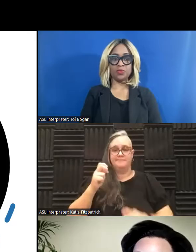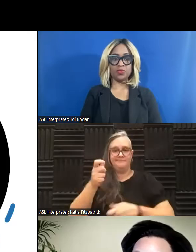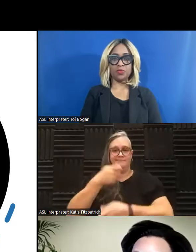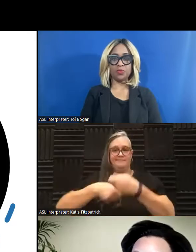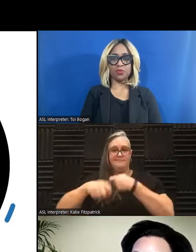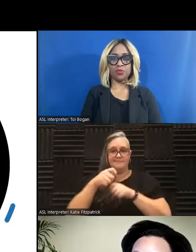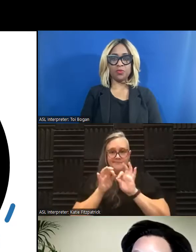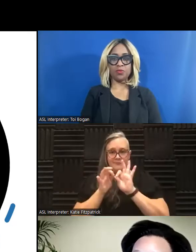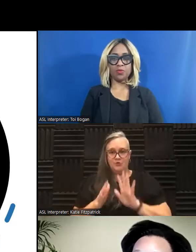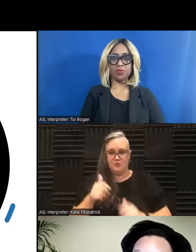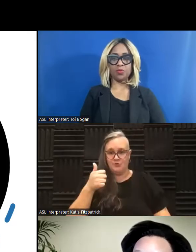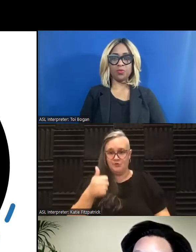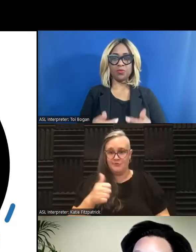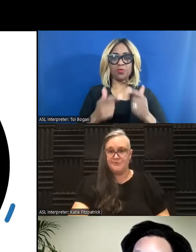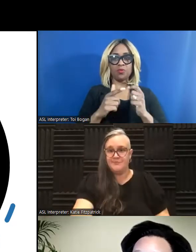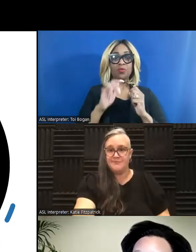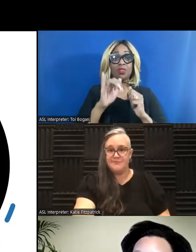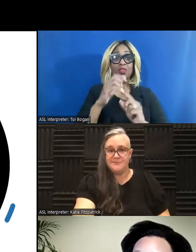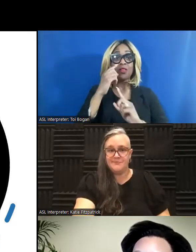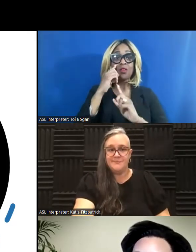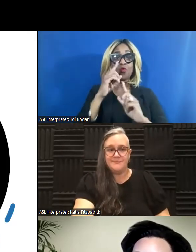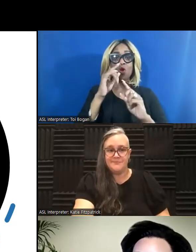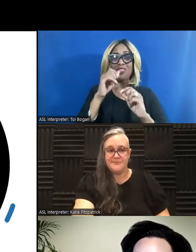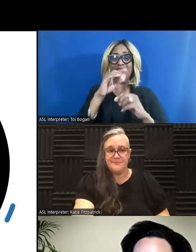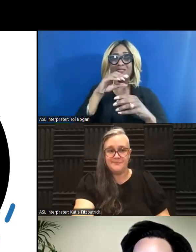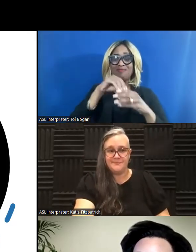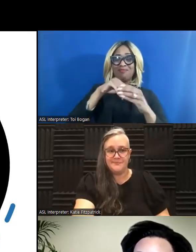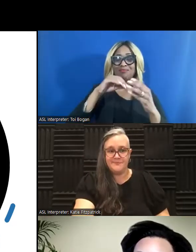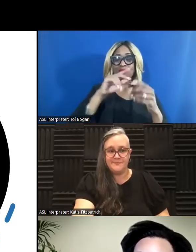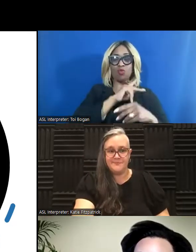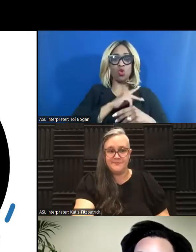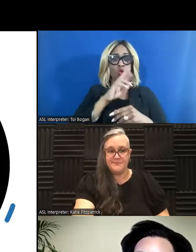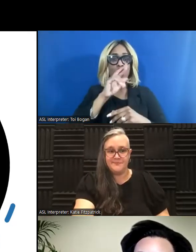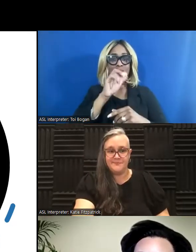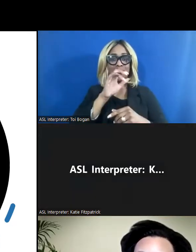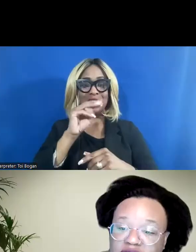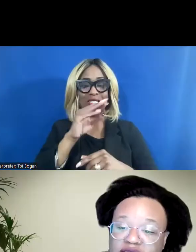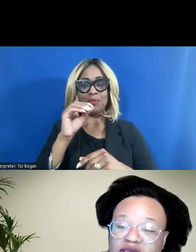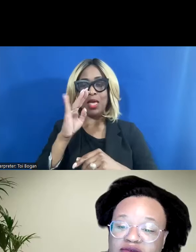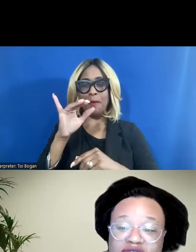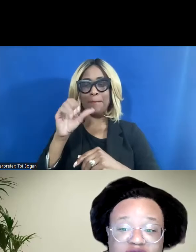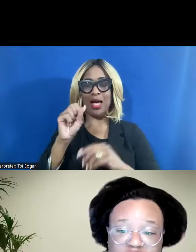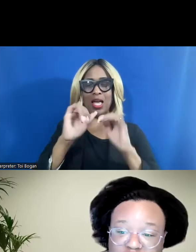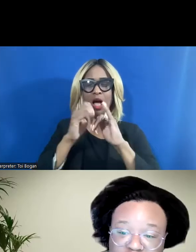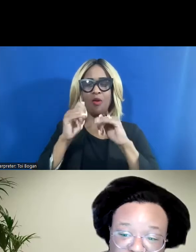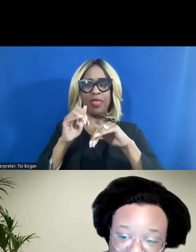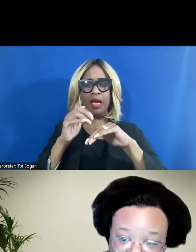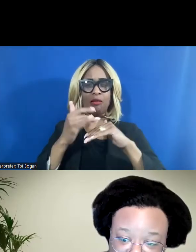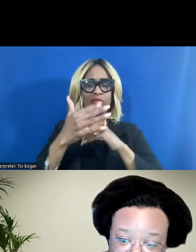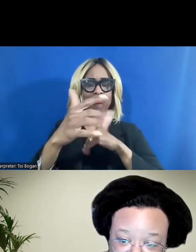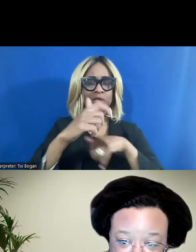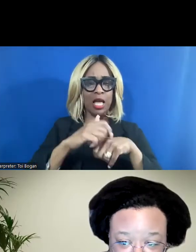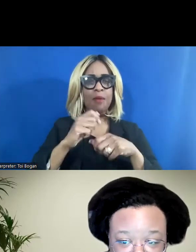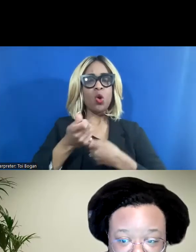stress and structural and interpersonal racism and bias over time causes a physiological